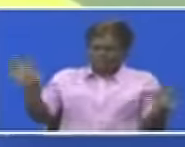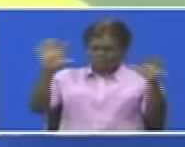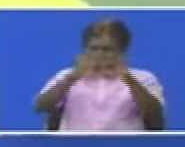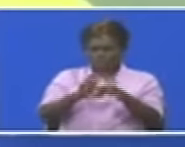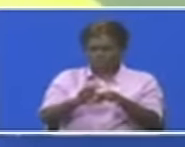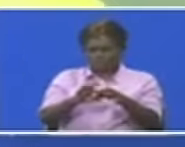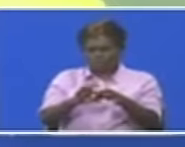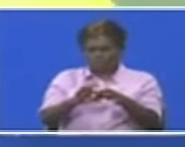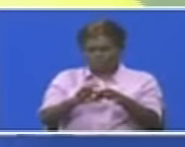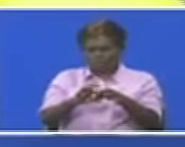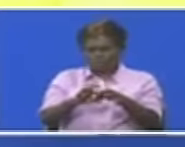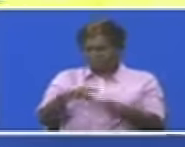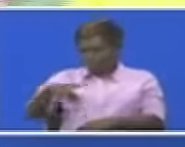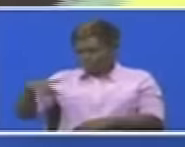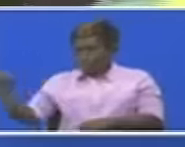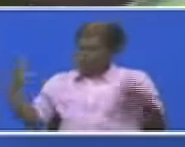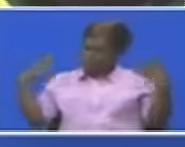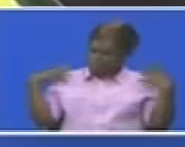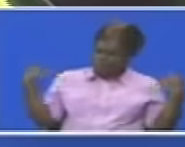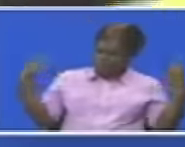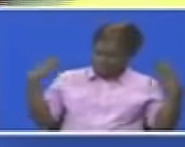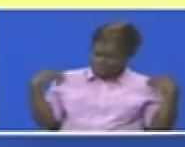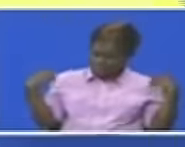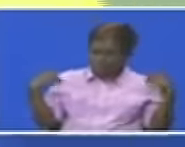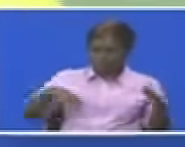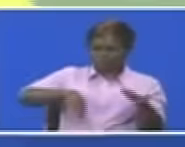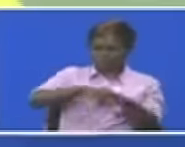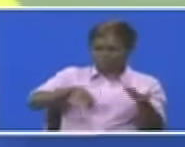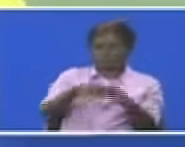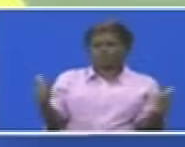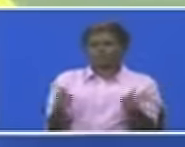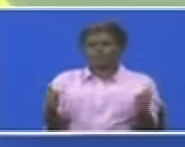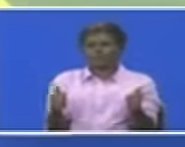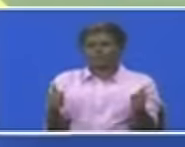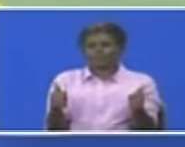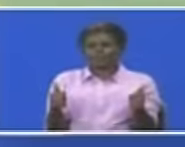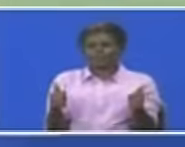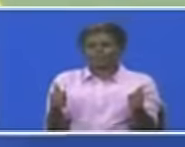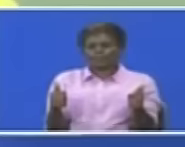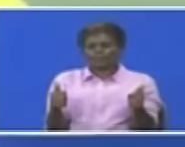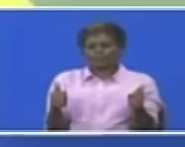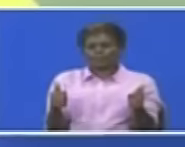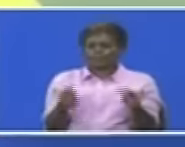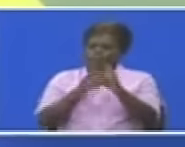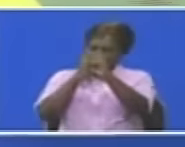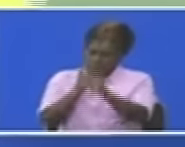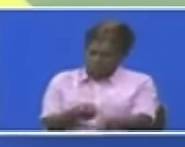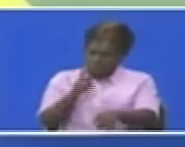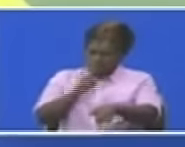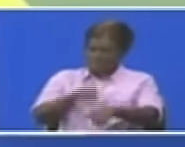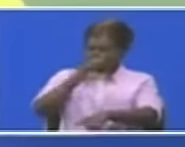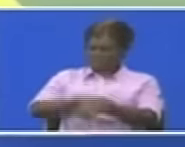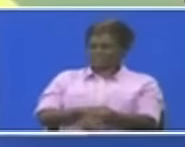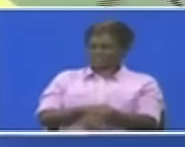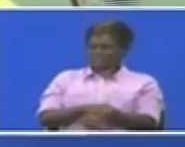lazima yani uamke tu uende train which is a game ndio ufike pia kwa national team. So hiyo award kuja ilikuwa